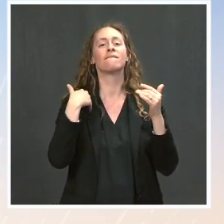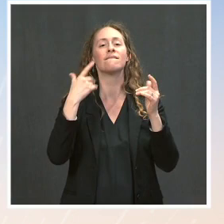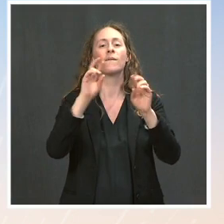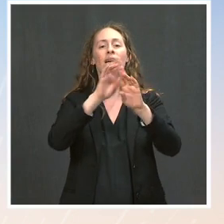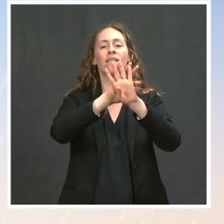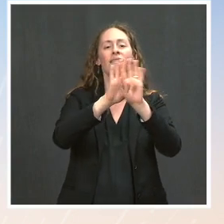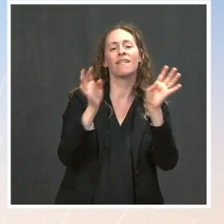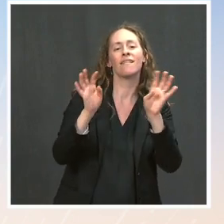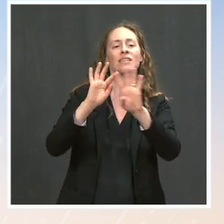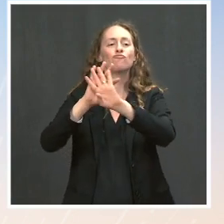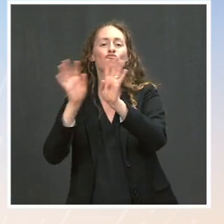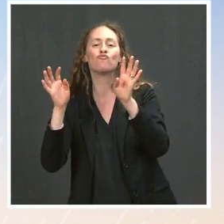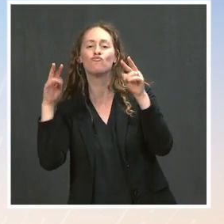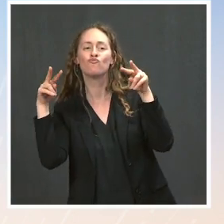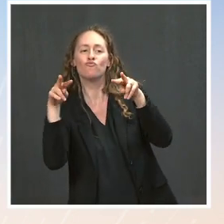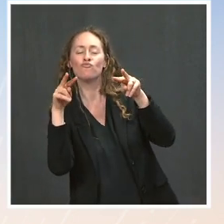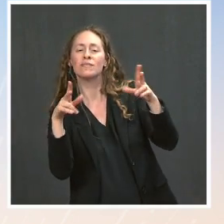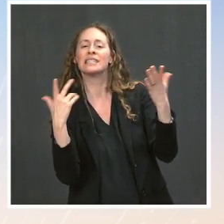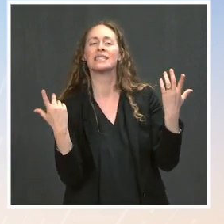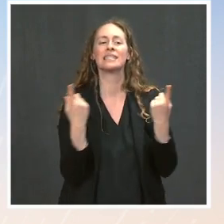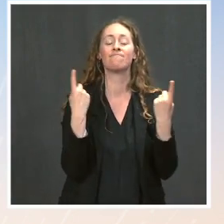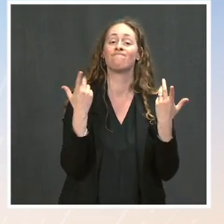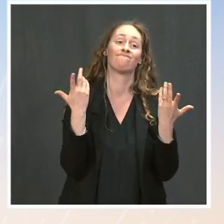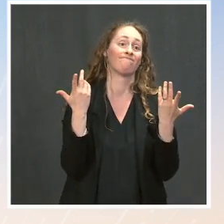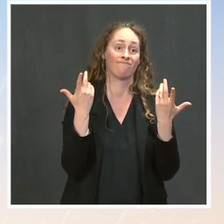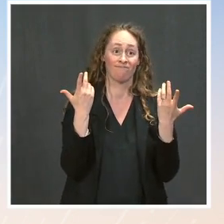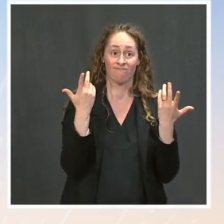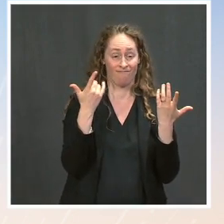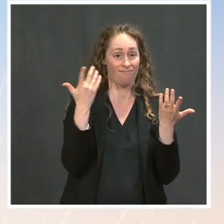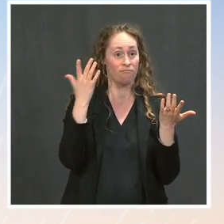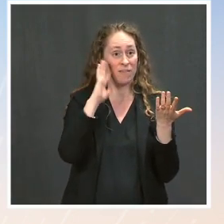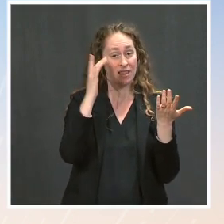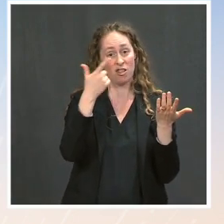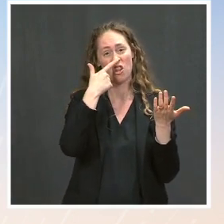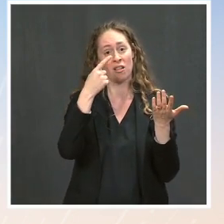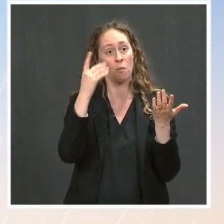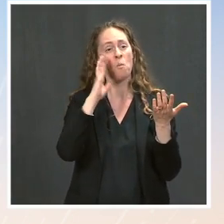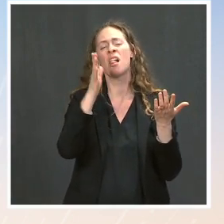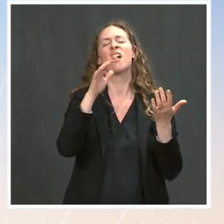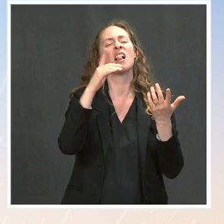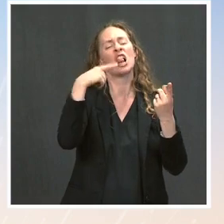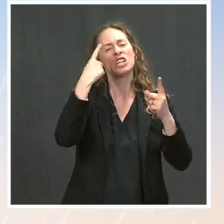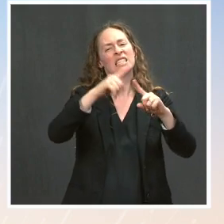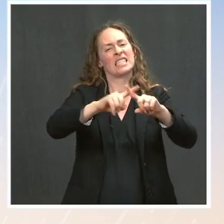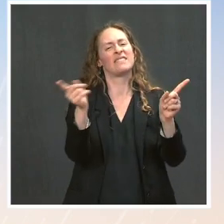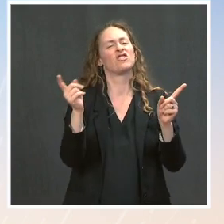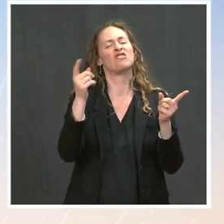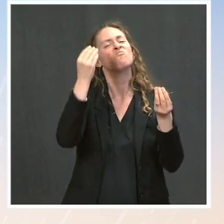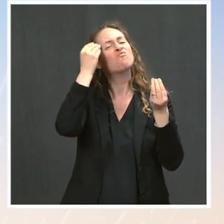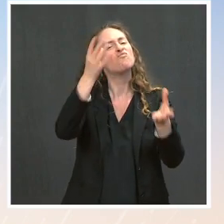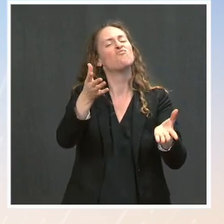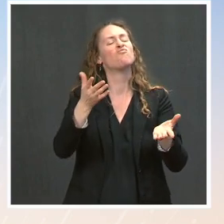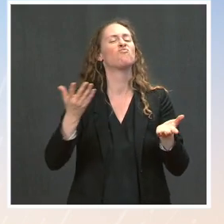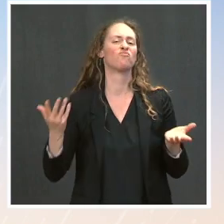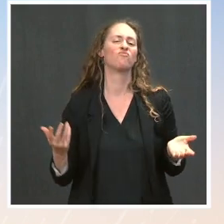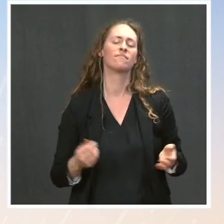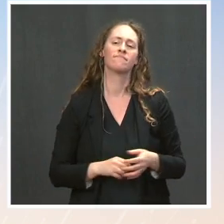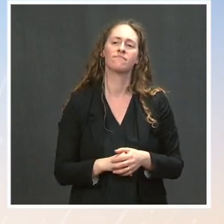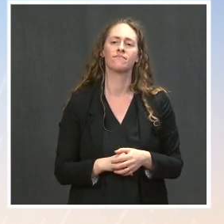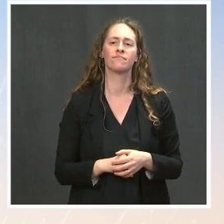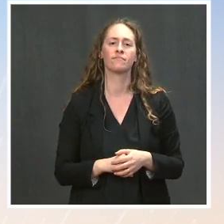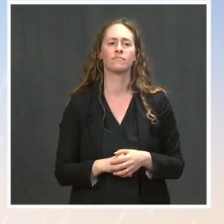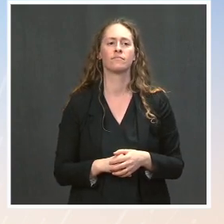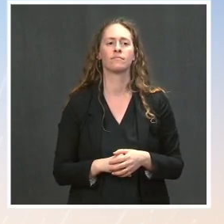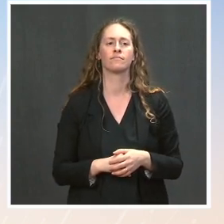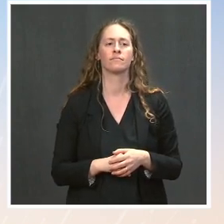president is proposing, but it won't look or feel or sound like it has in the past. Yeah, so just back on the